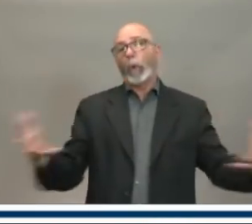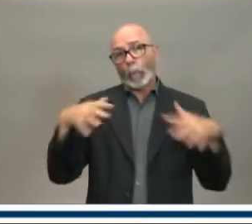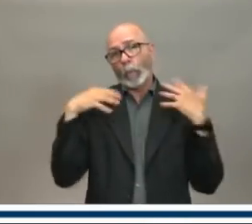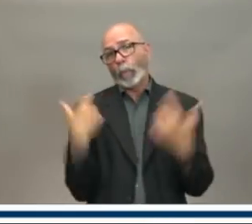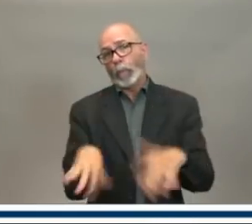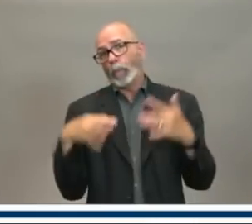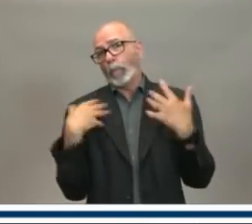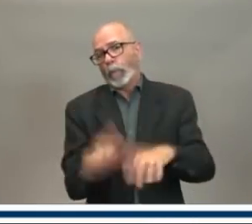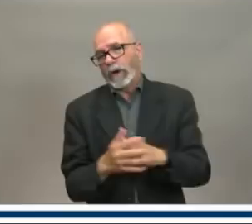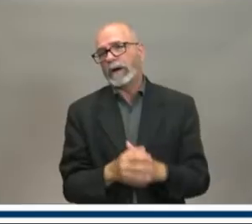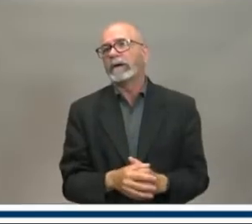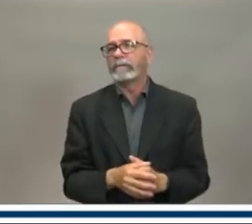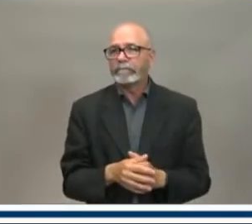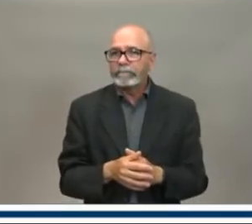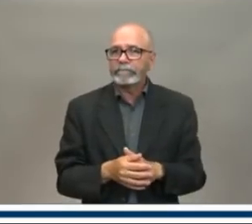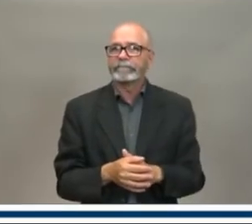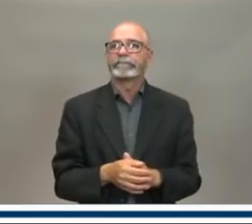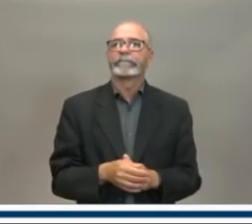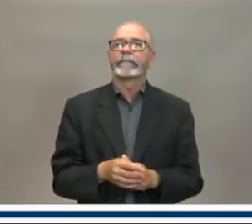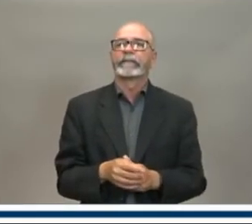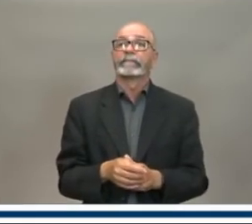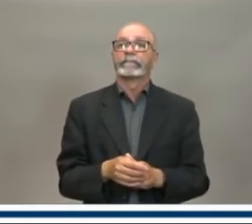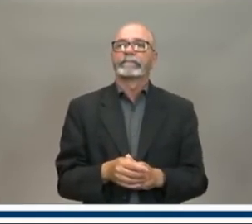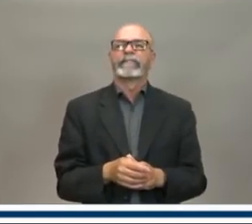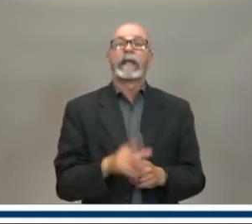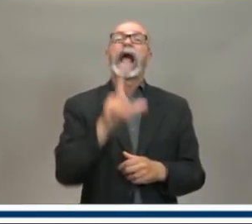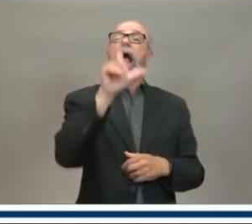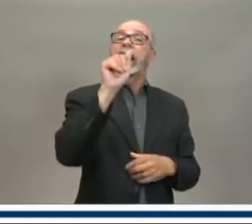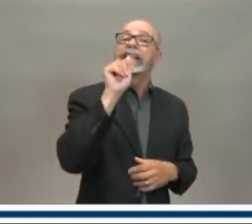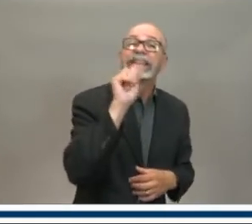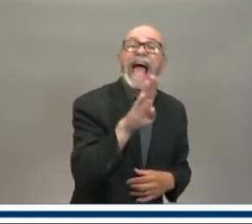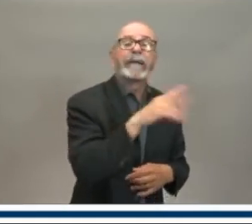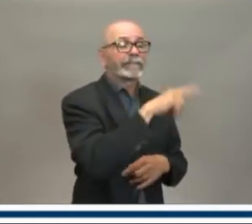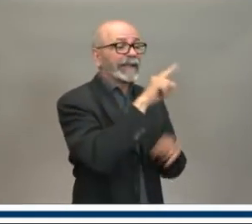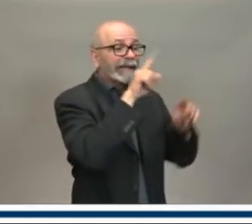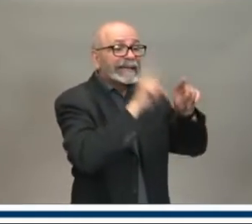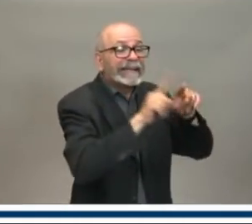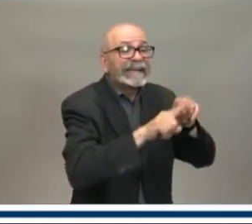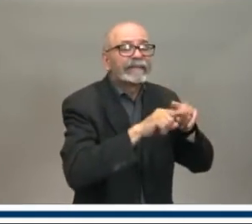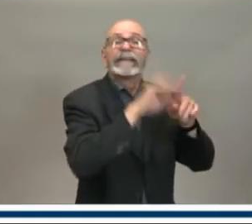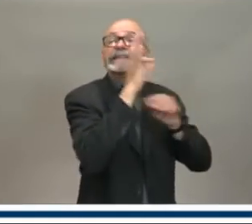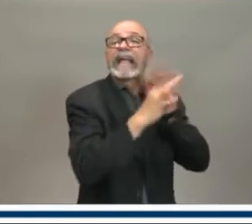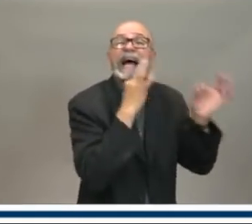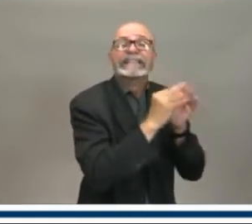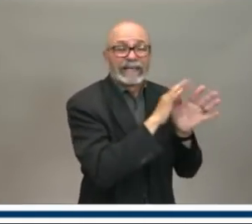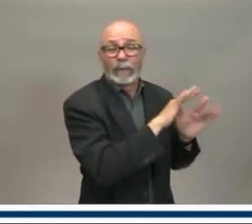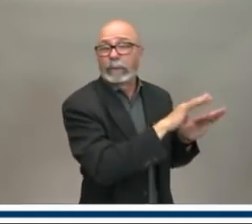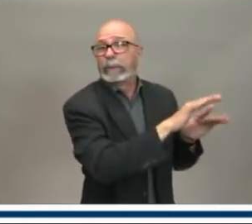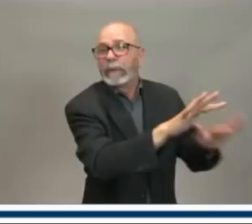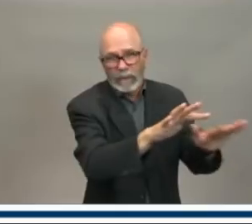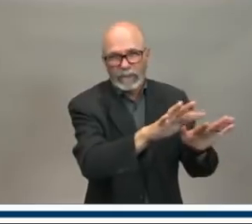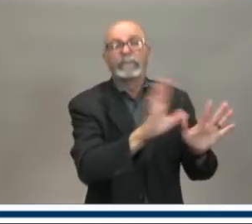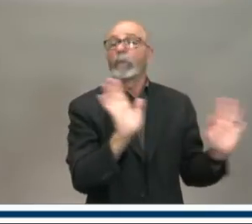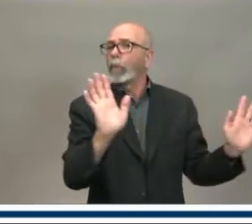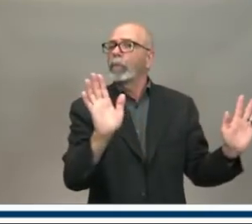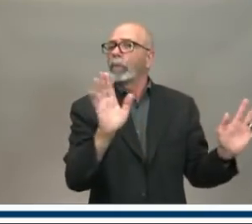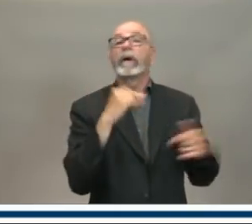and in primary care in our overall strategy. Yesterday, the QE2 lab